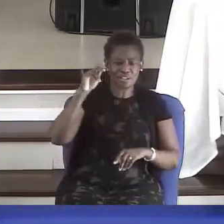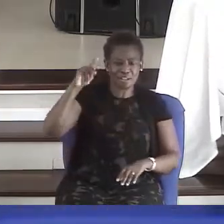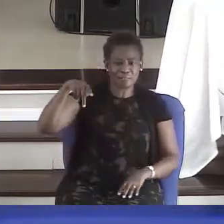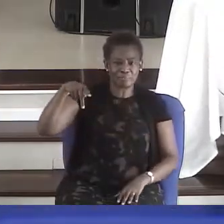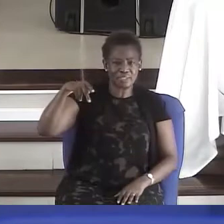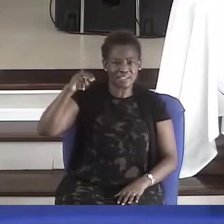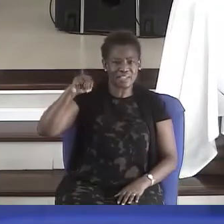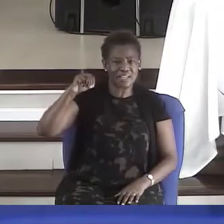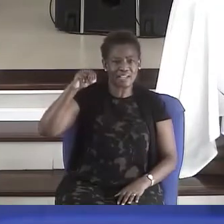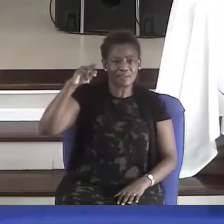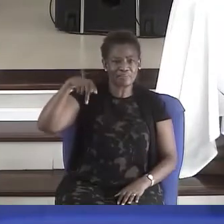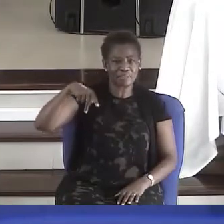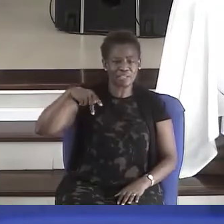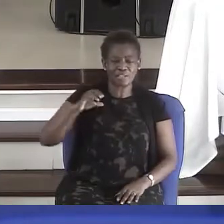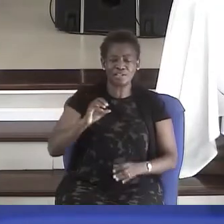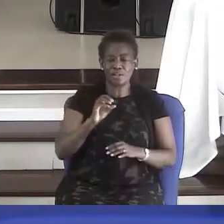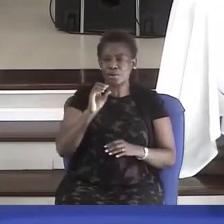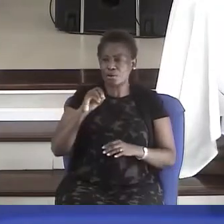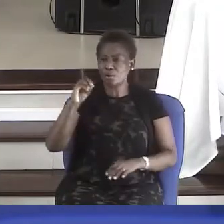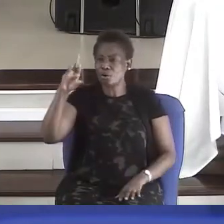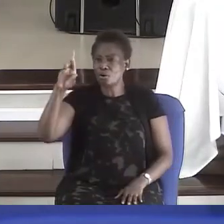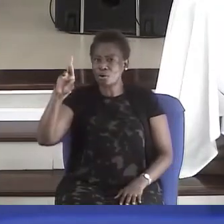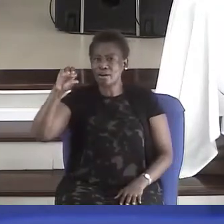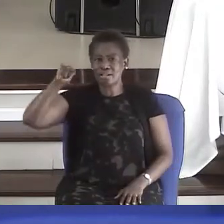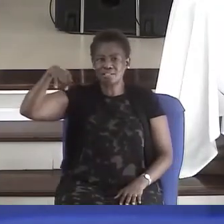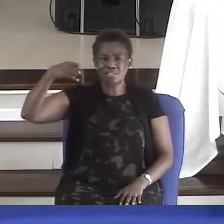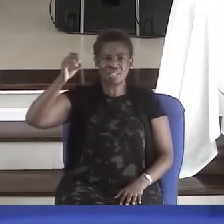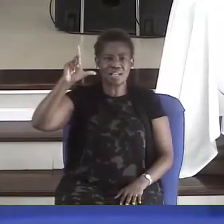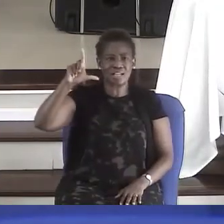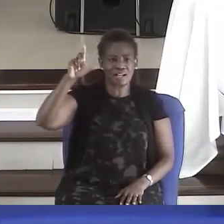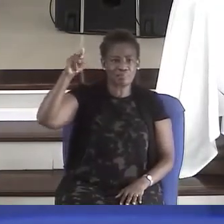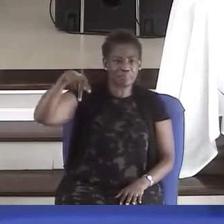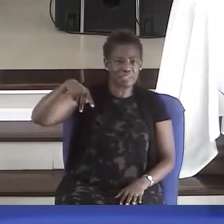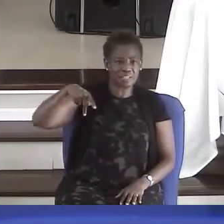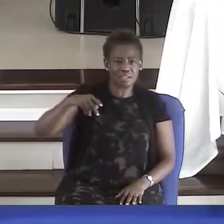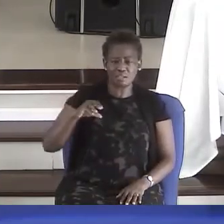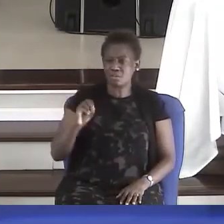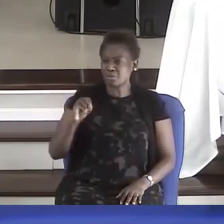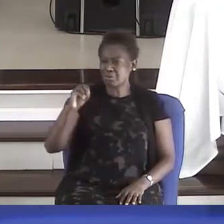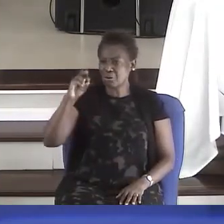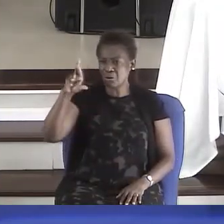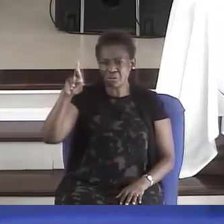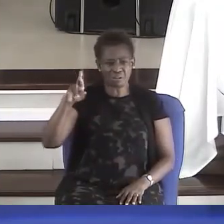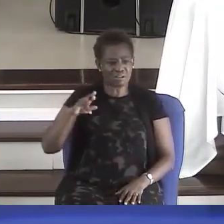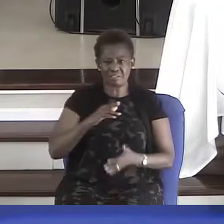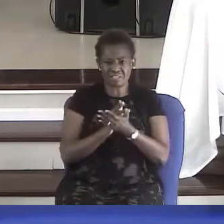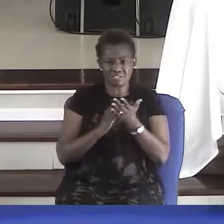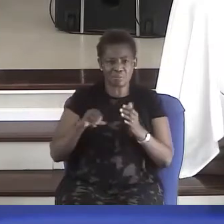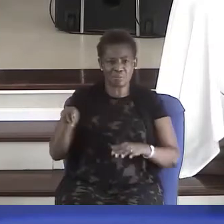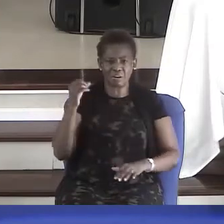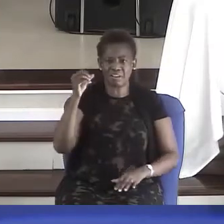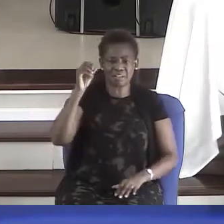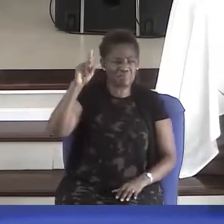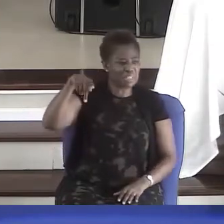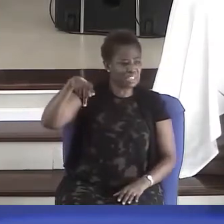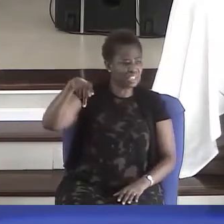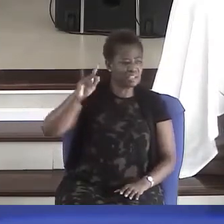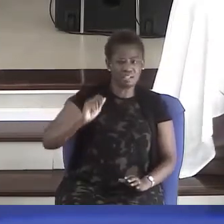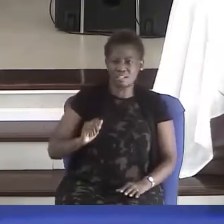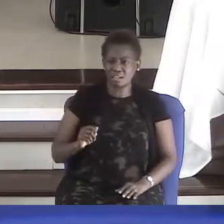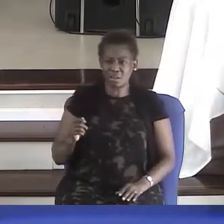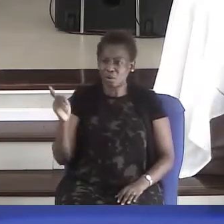on some other P. Where are those who believe the message? Where